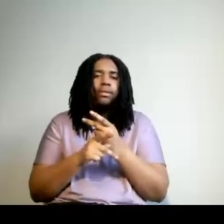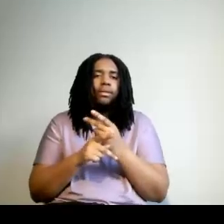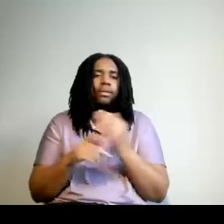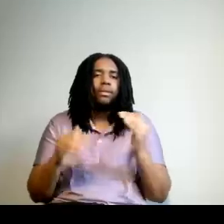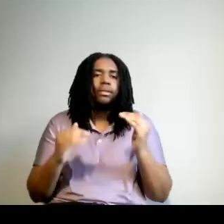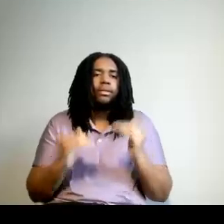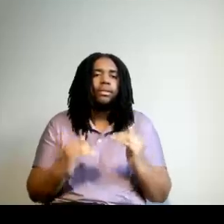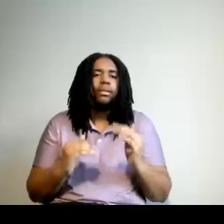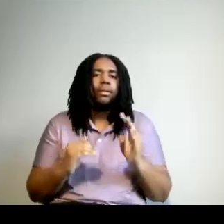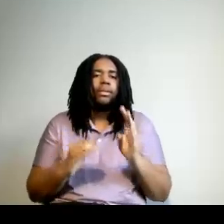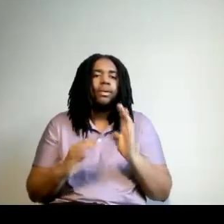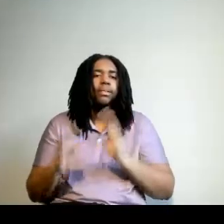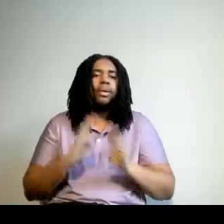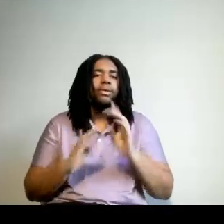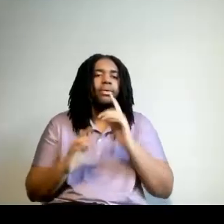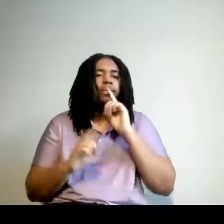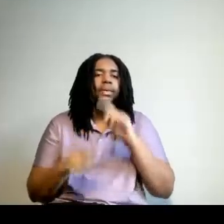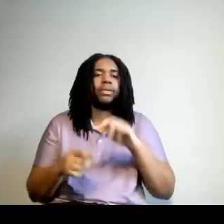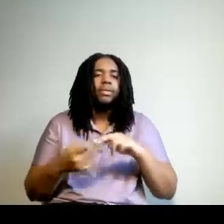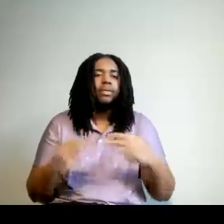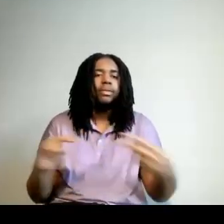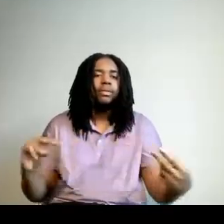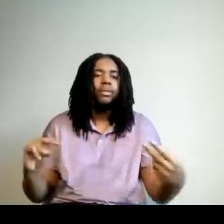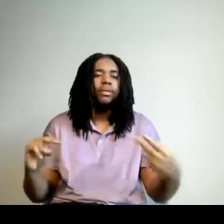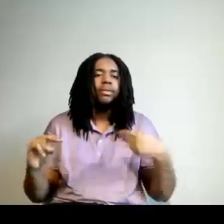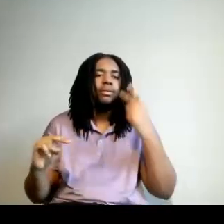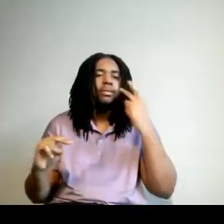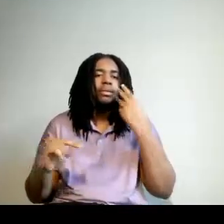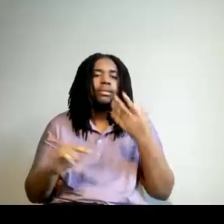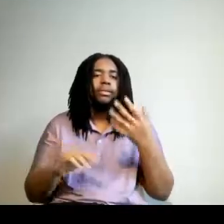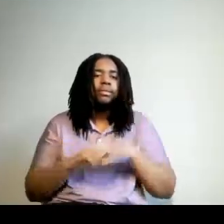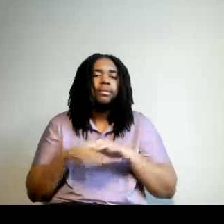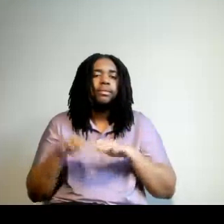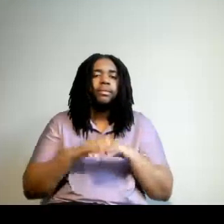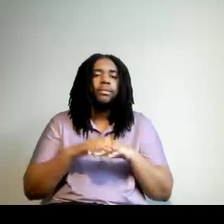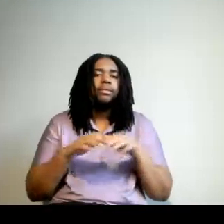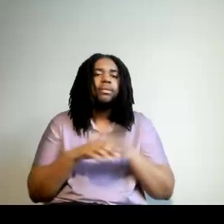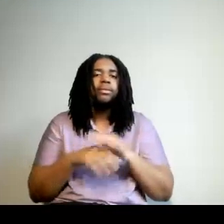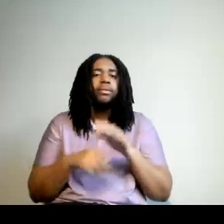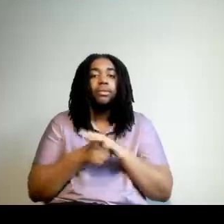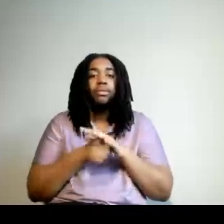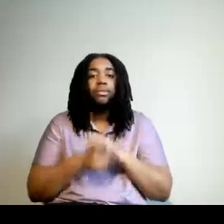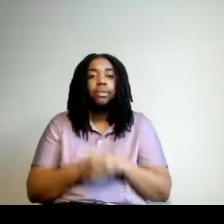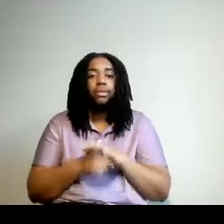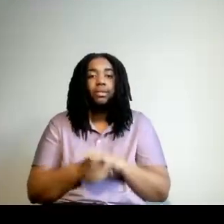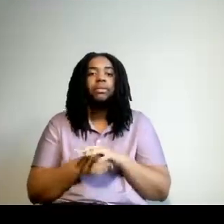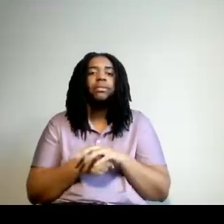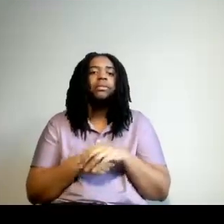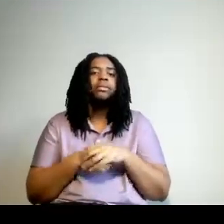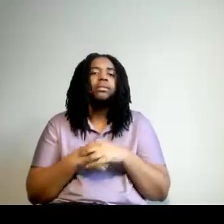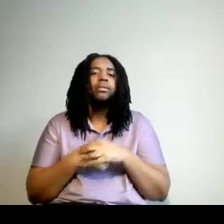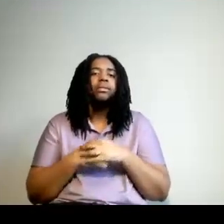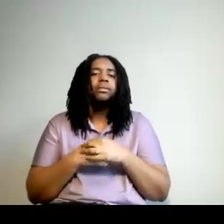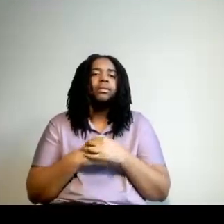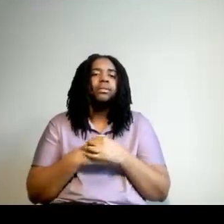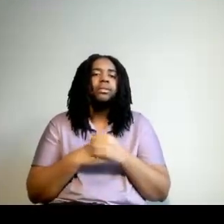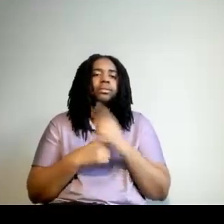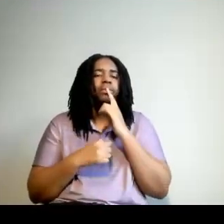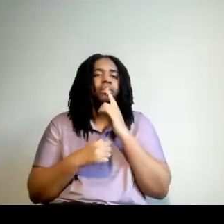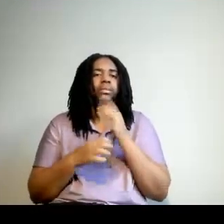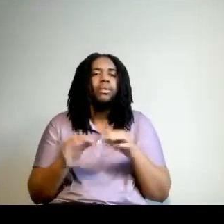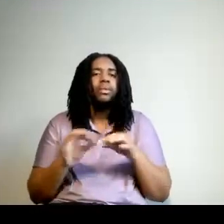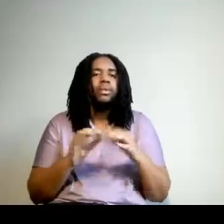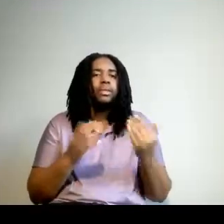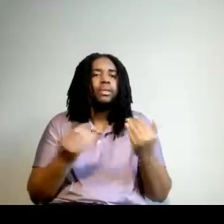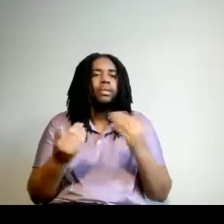biological responses and genetics, we find various compounding life stressors. It was so important for us to engage the community